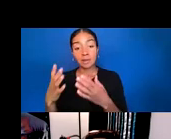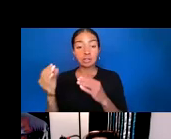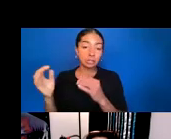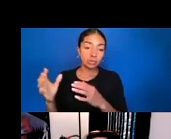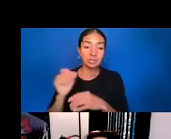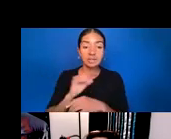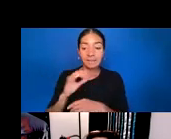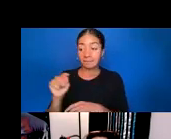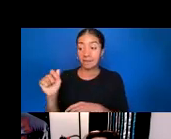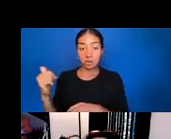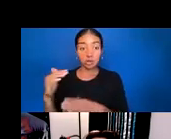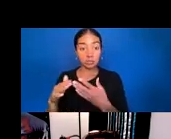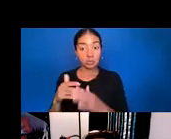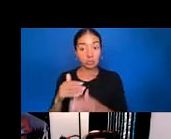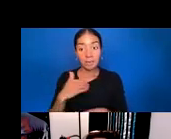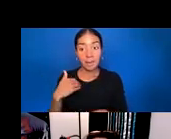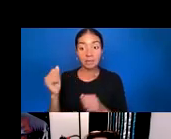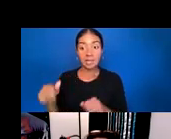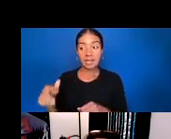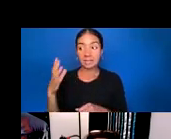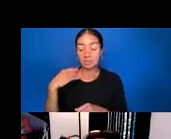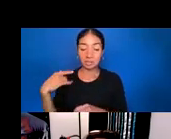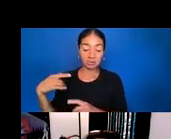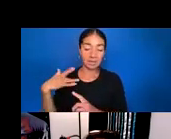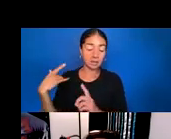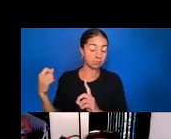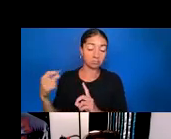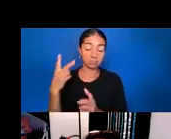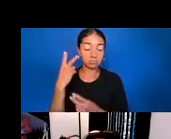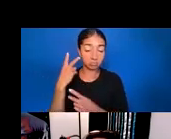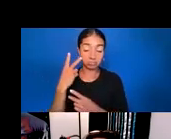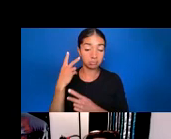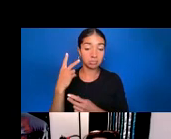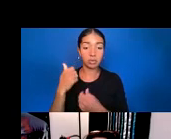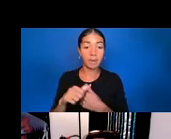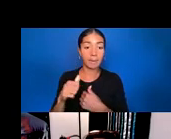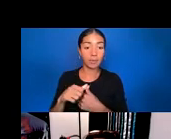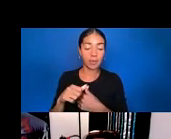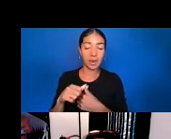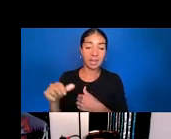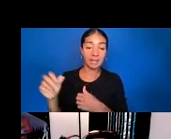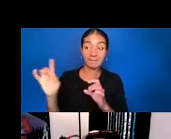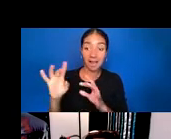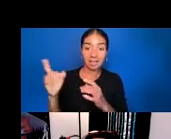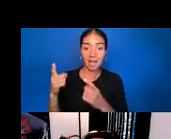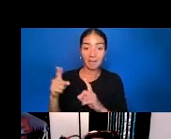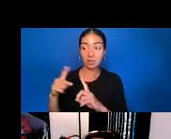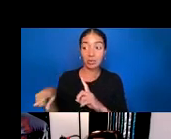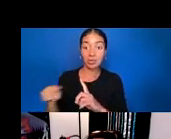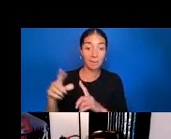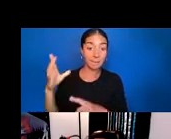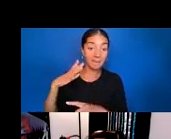community members can be triggered in remembering things that happened by listening to the